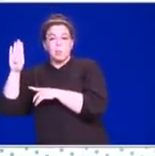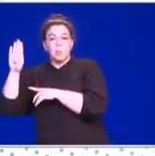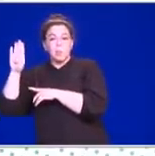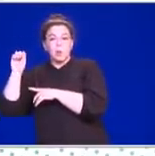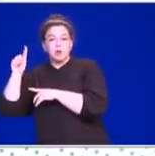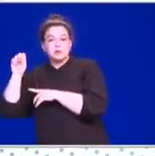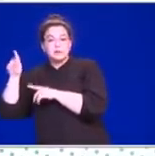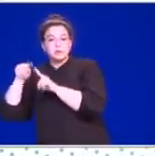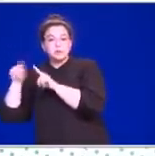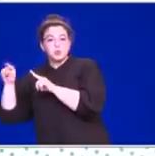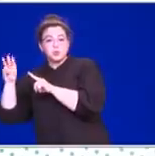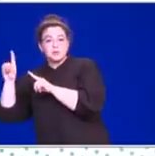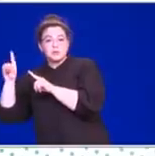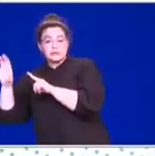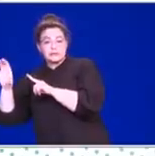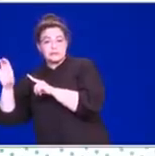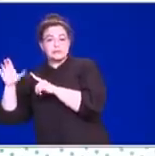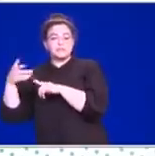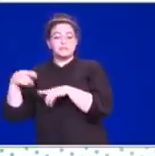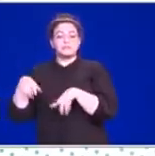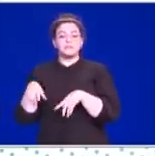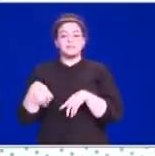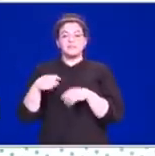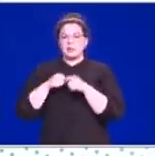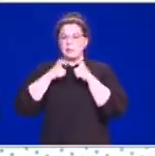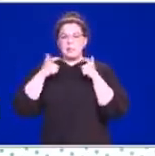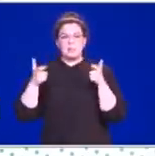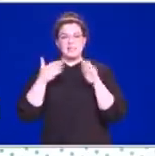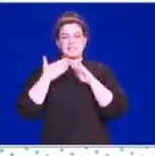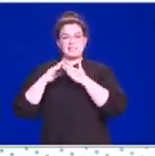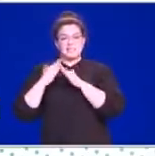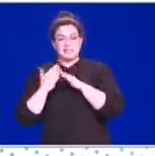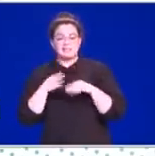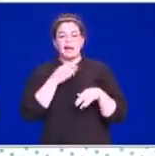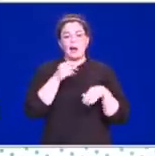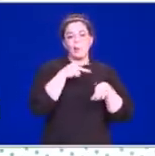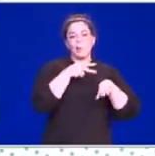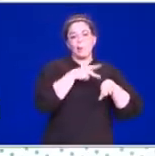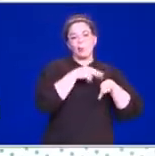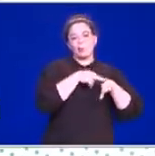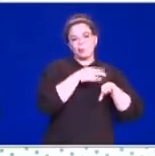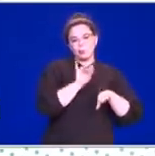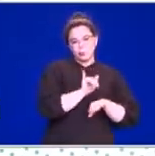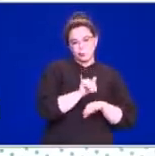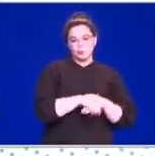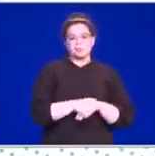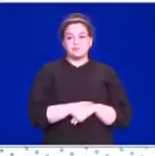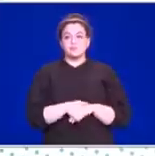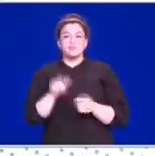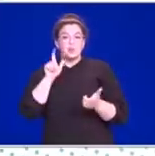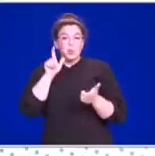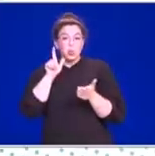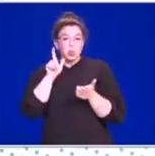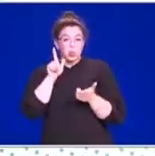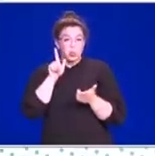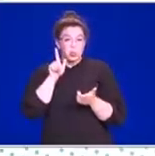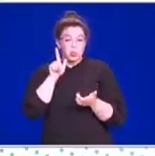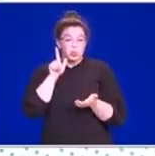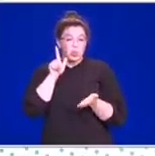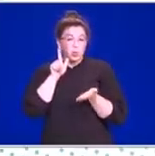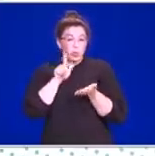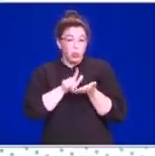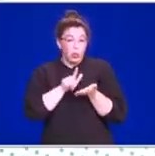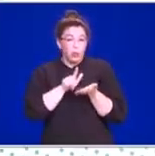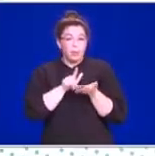Washington, D.C., in large metropolitan areas nationwide, and in parts of Puerto Rico. Low population densities are common